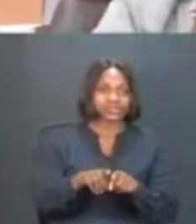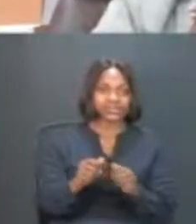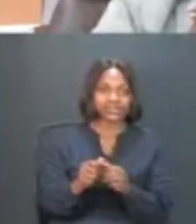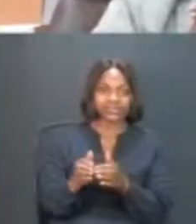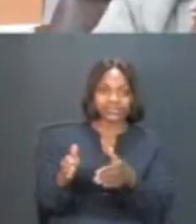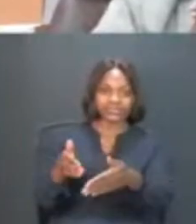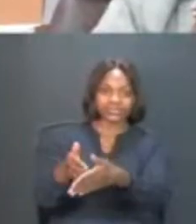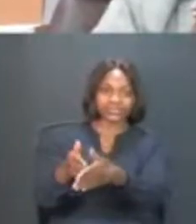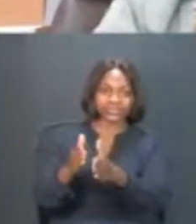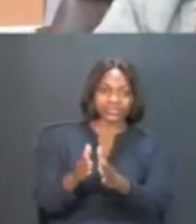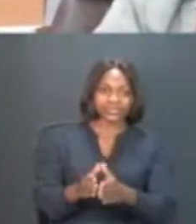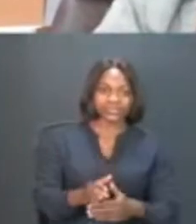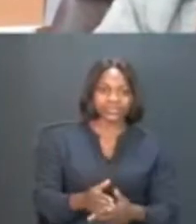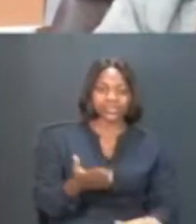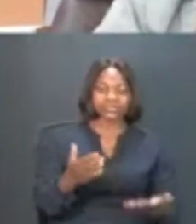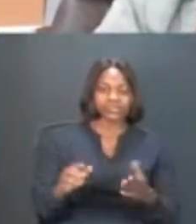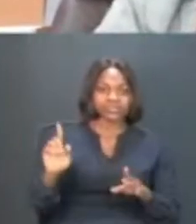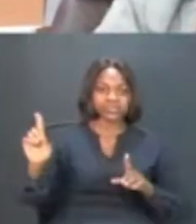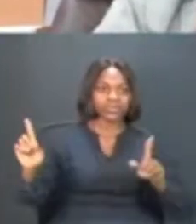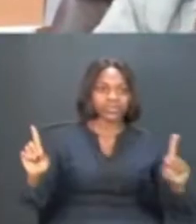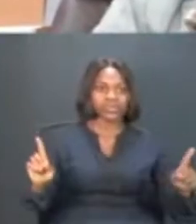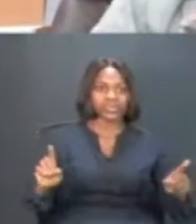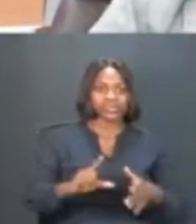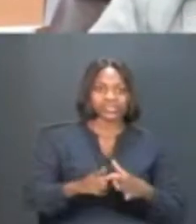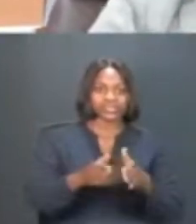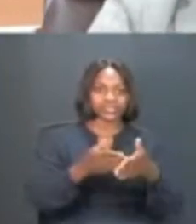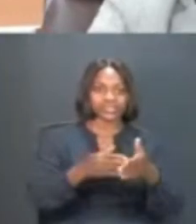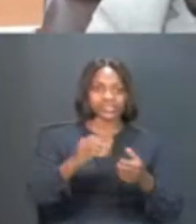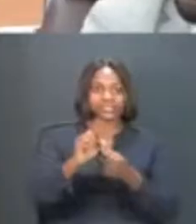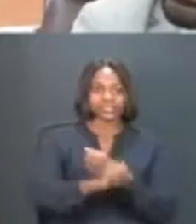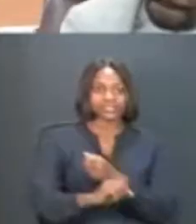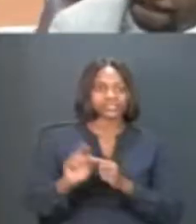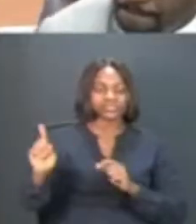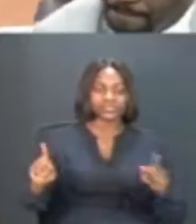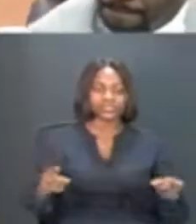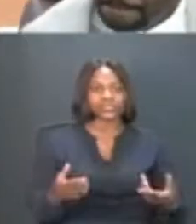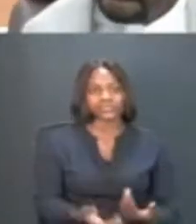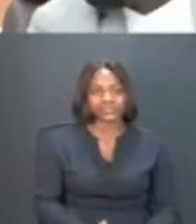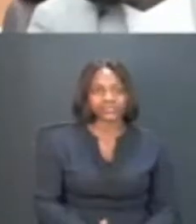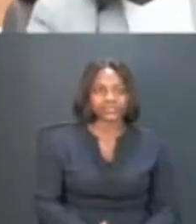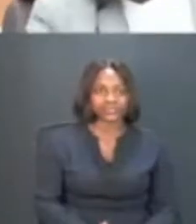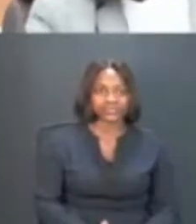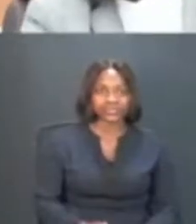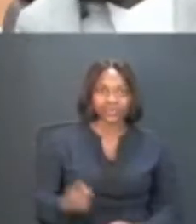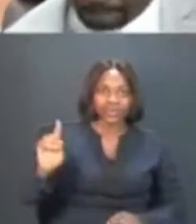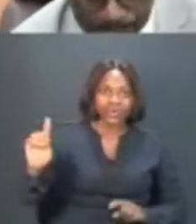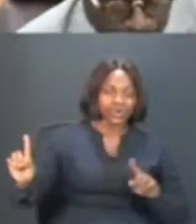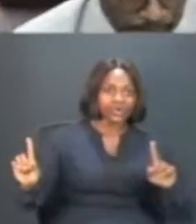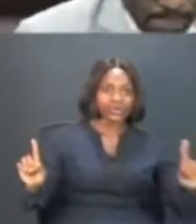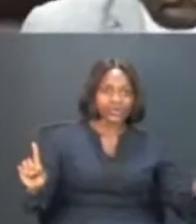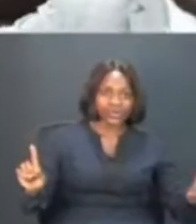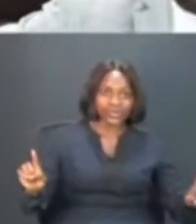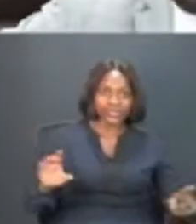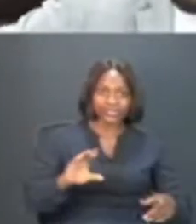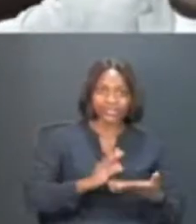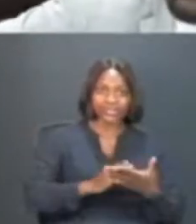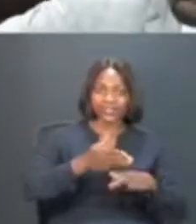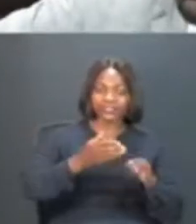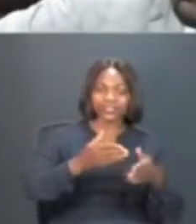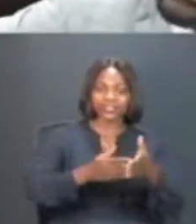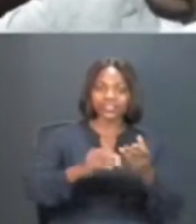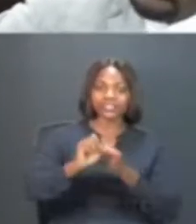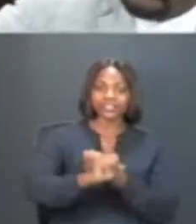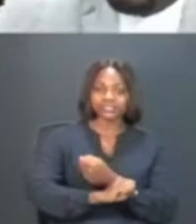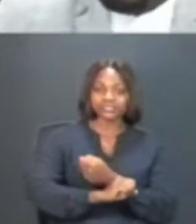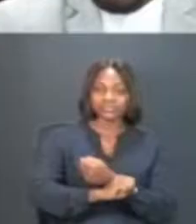leader. Maybe 1-1 and then leadership 1-1. Because we can see there. So I take one from each side, yes, then leadership. That's so, Mr. Which Speaker.